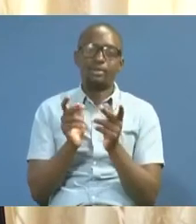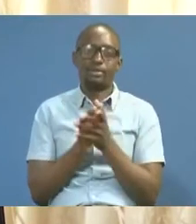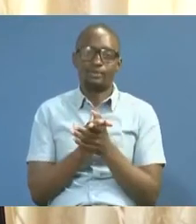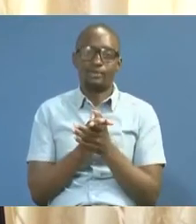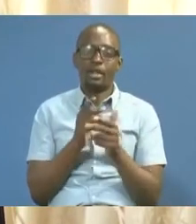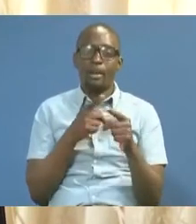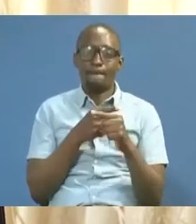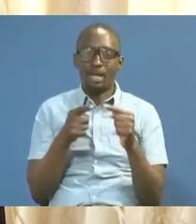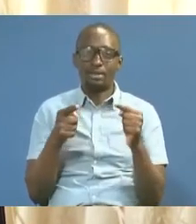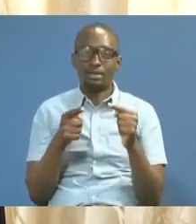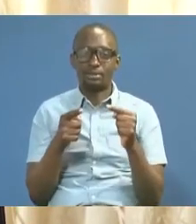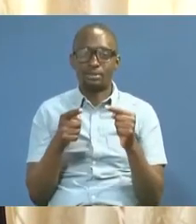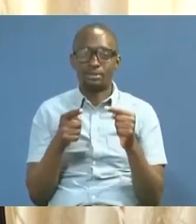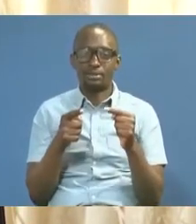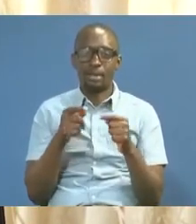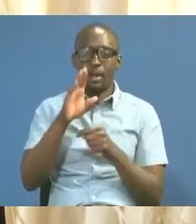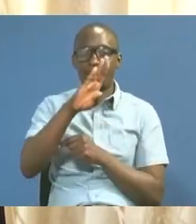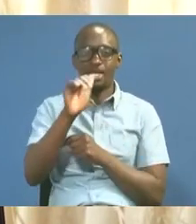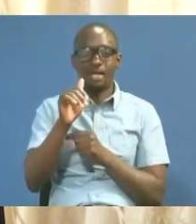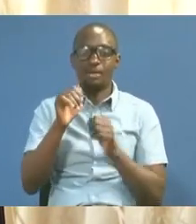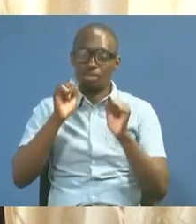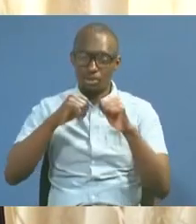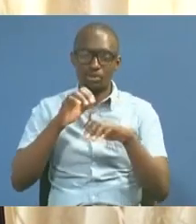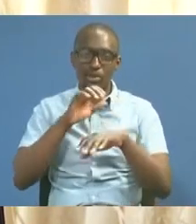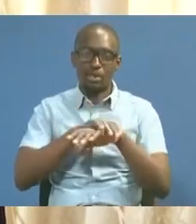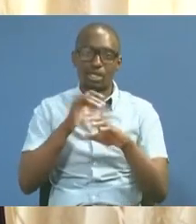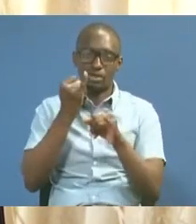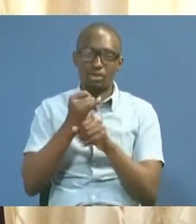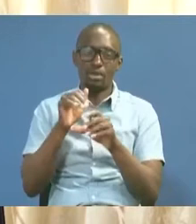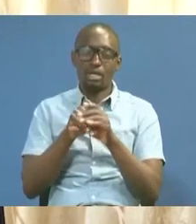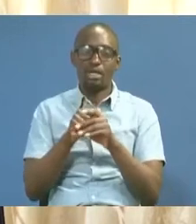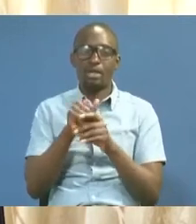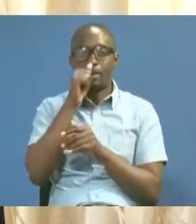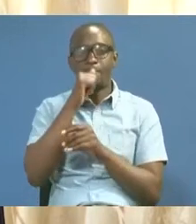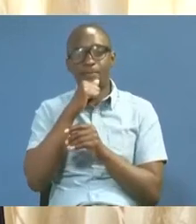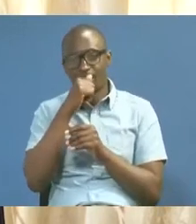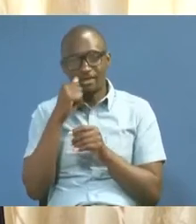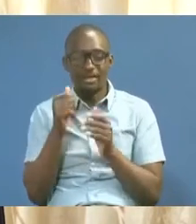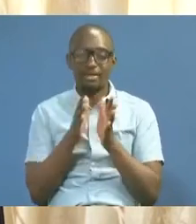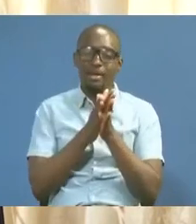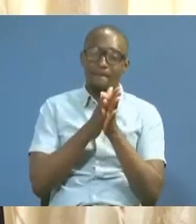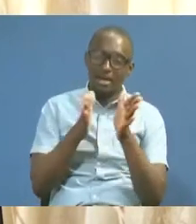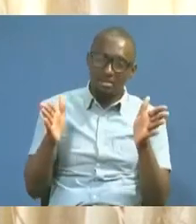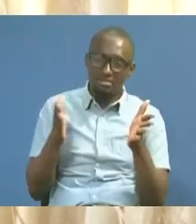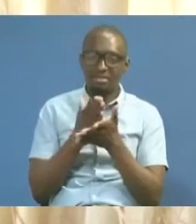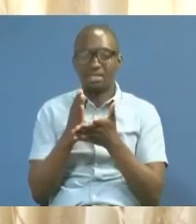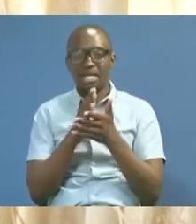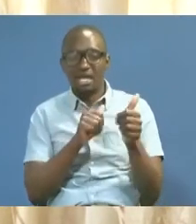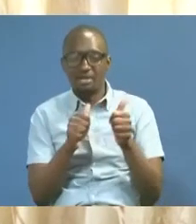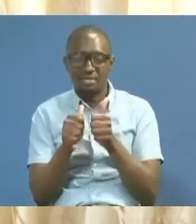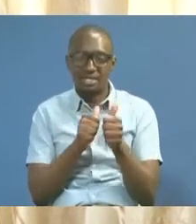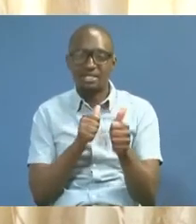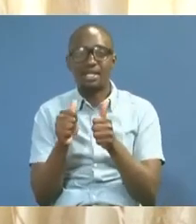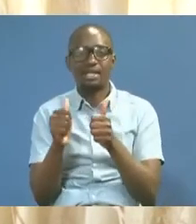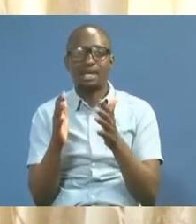to take up jobs in public sector, in private sectors, an administrator, in